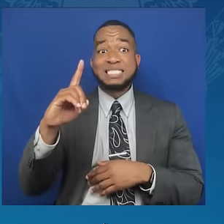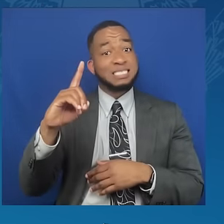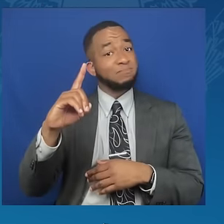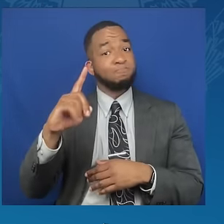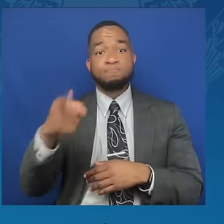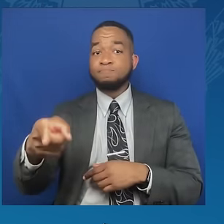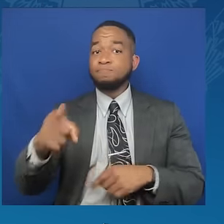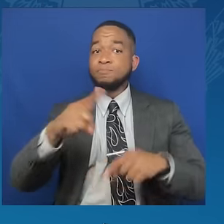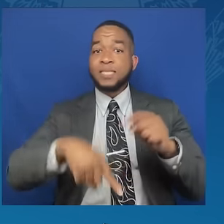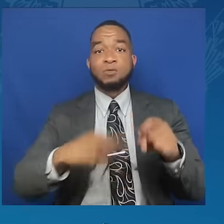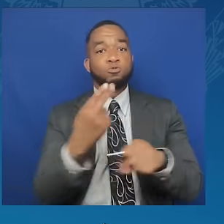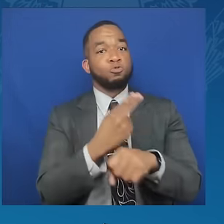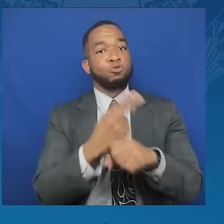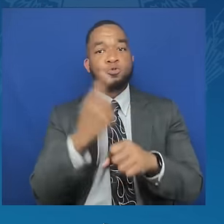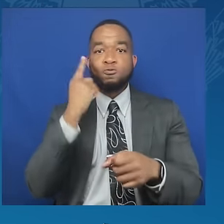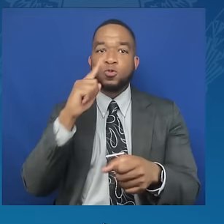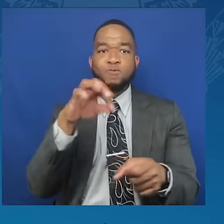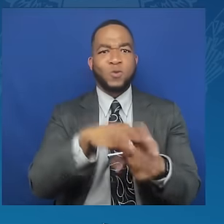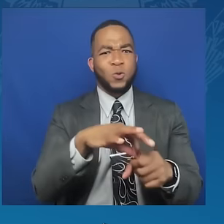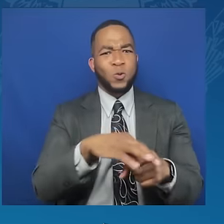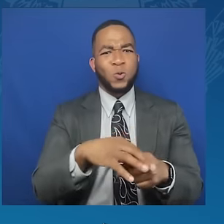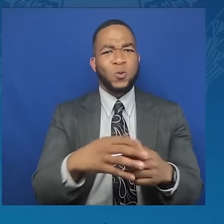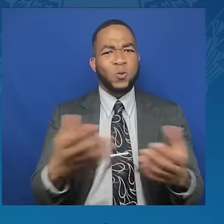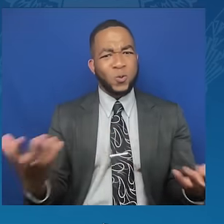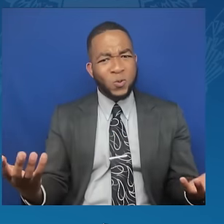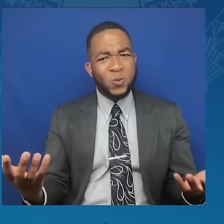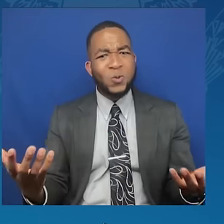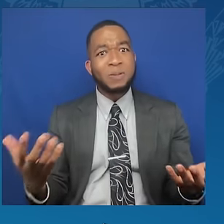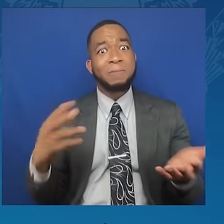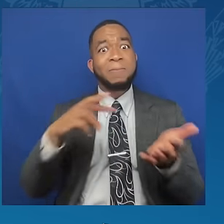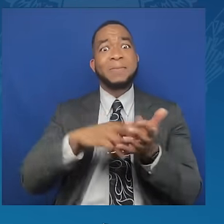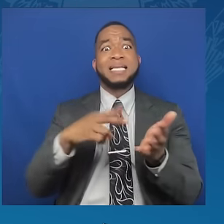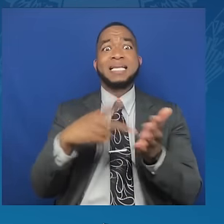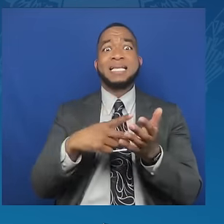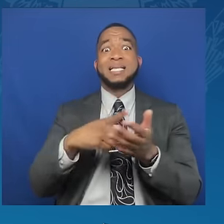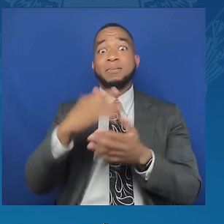are most targeted by anti-voter laws.